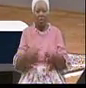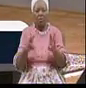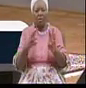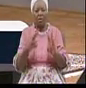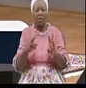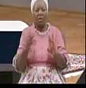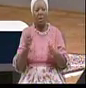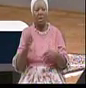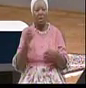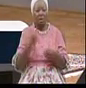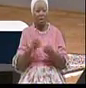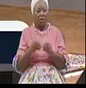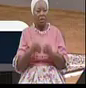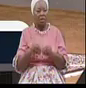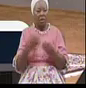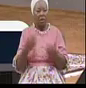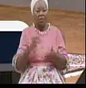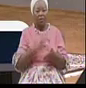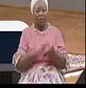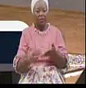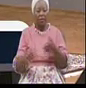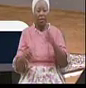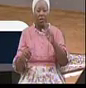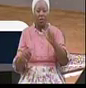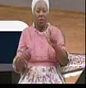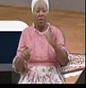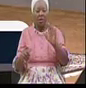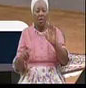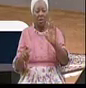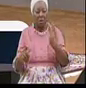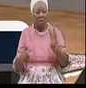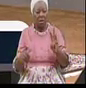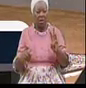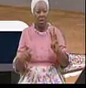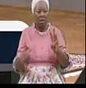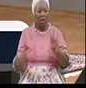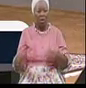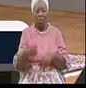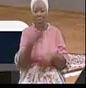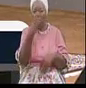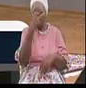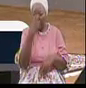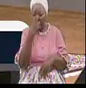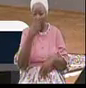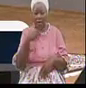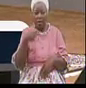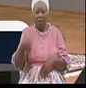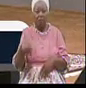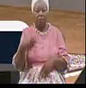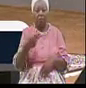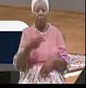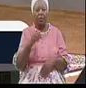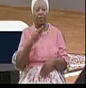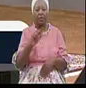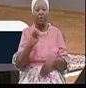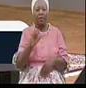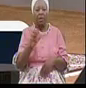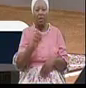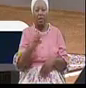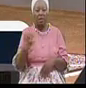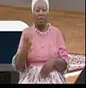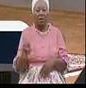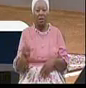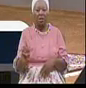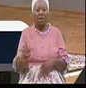26, it says, thou blind Pharisee, cleanse first that which